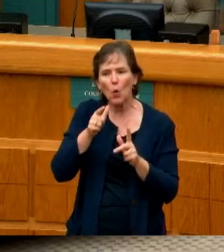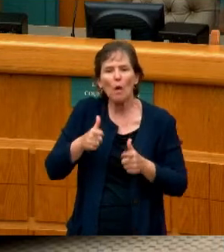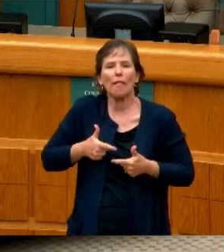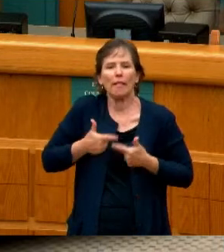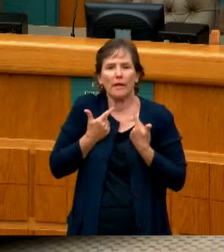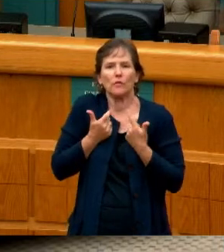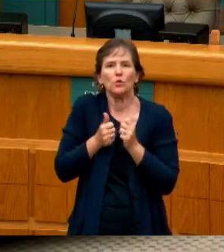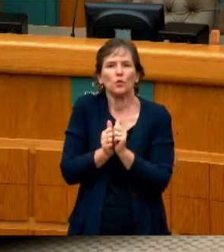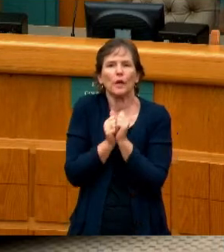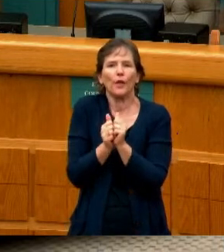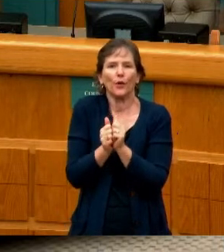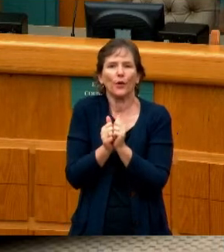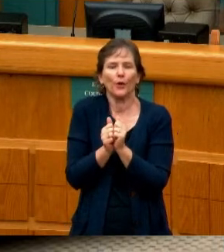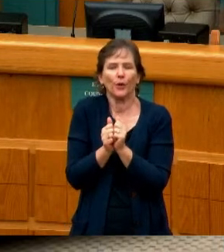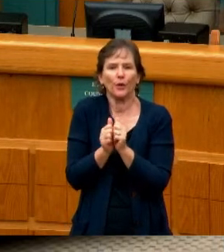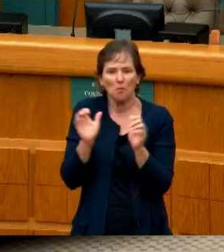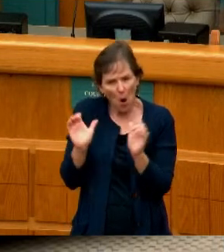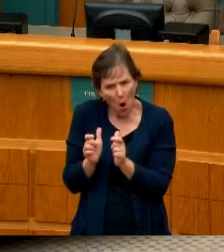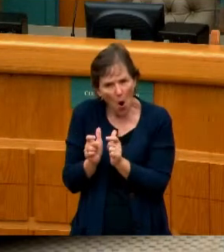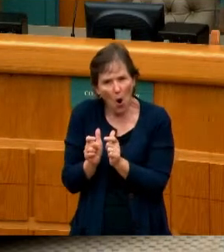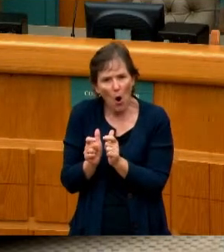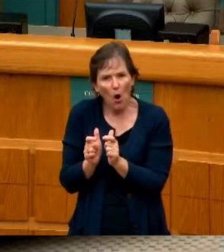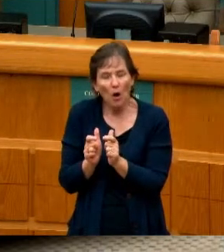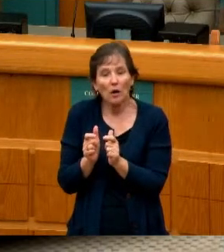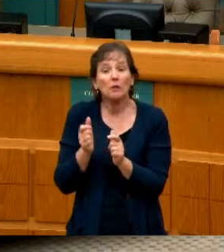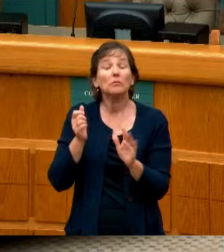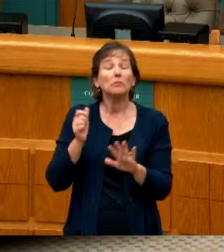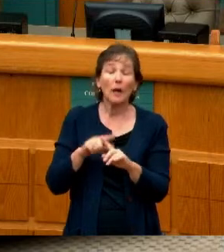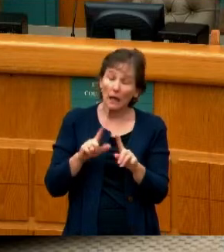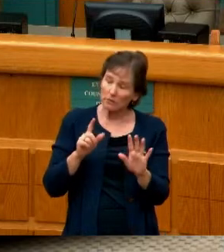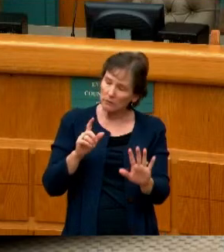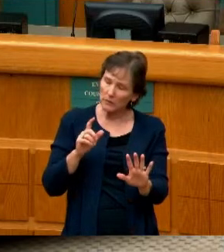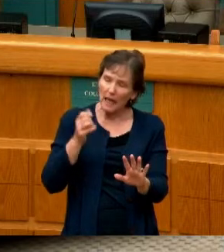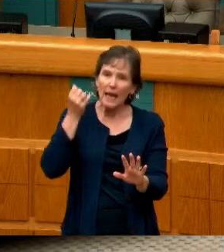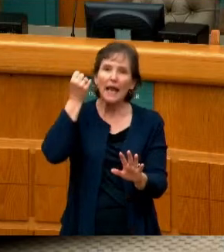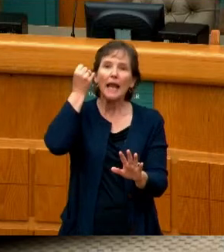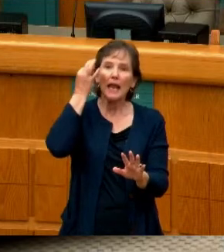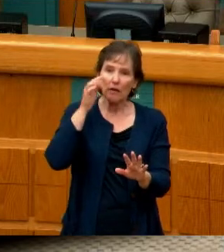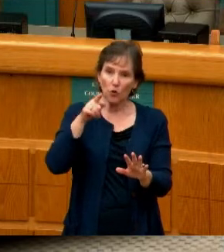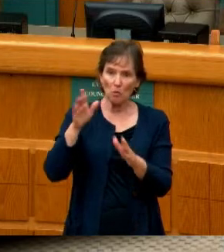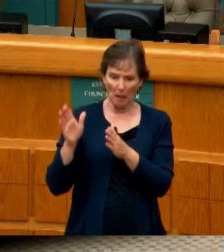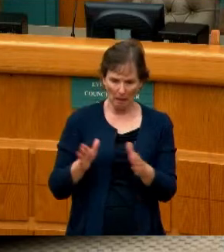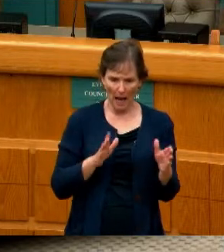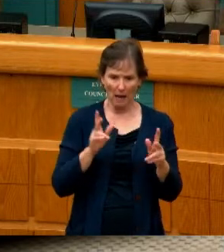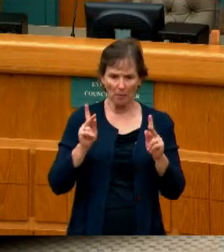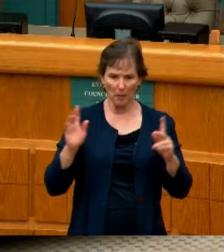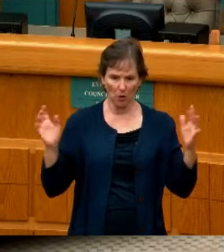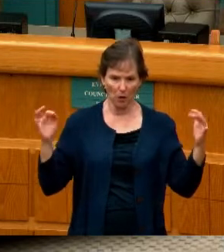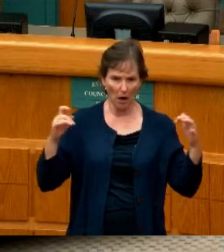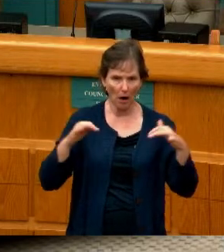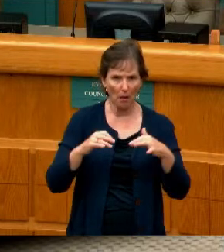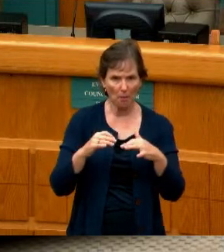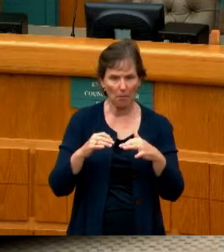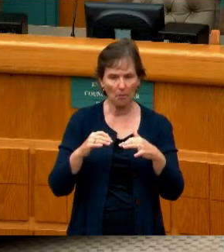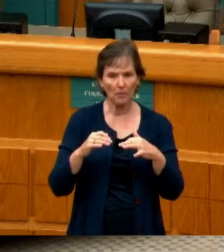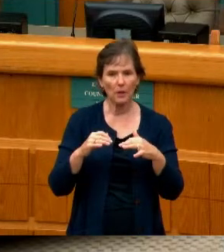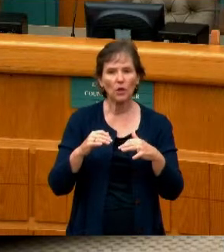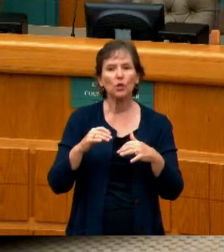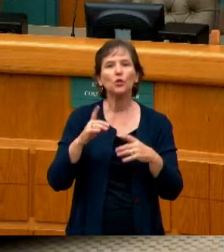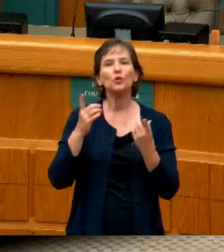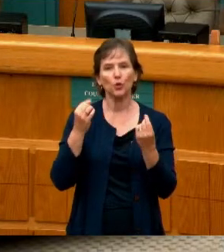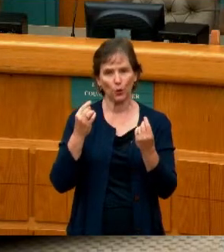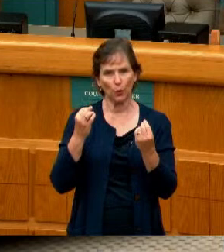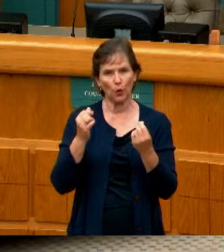are with those that are living in your household. That means your small immediate family. But if you're planning some sort of